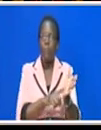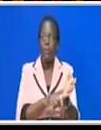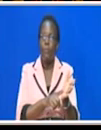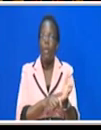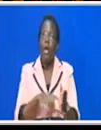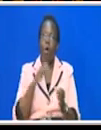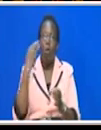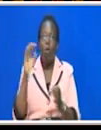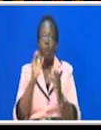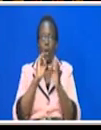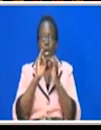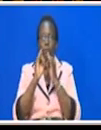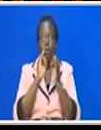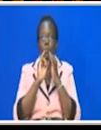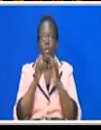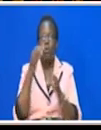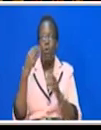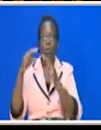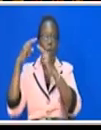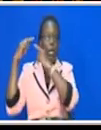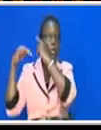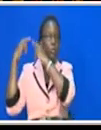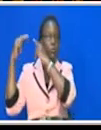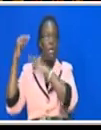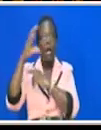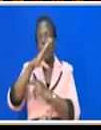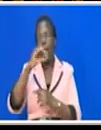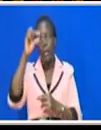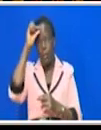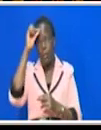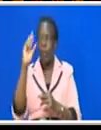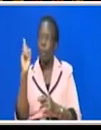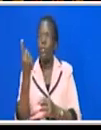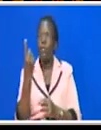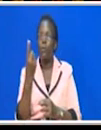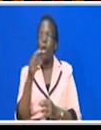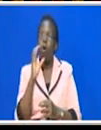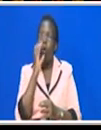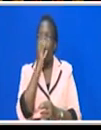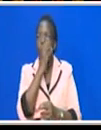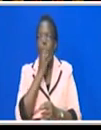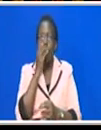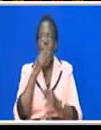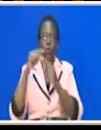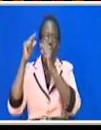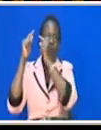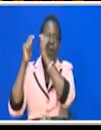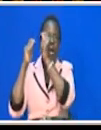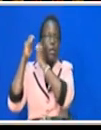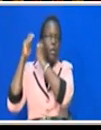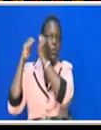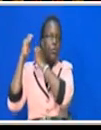of information on history and government. Like the first one will have oral tradition.